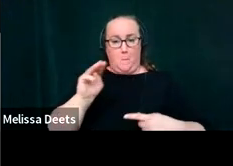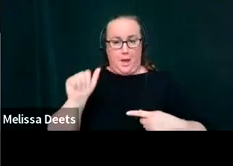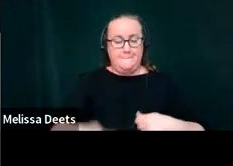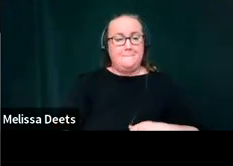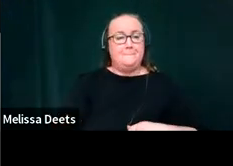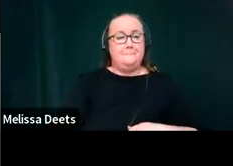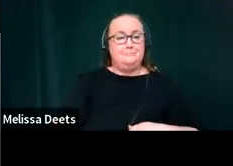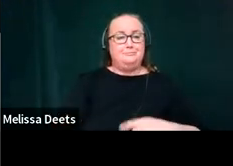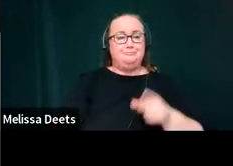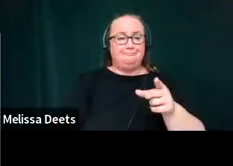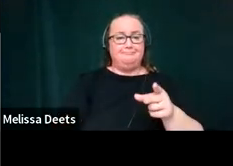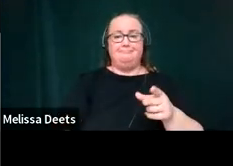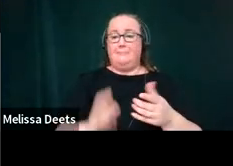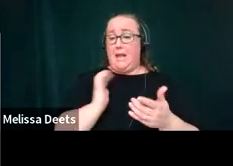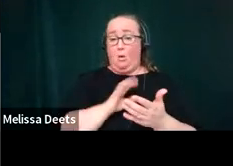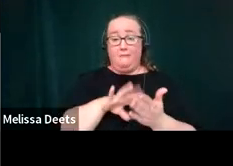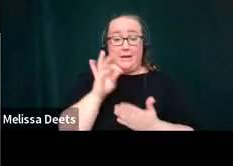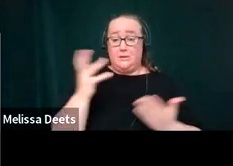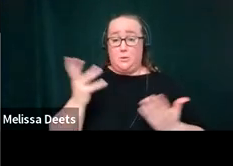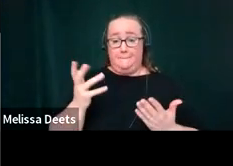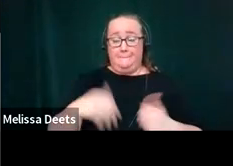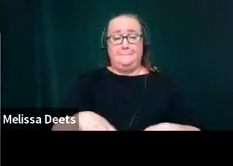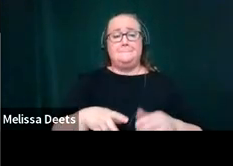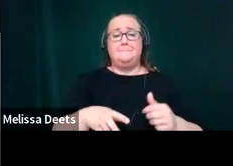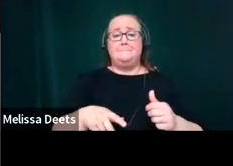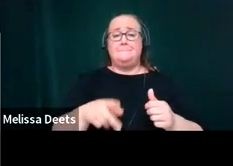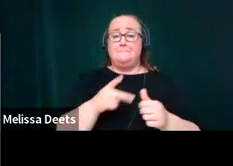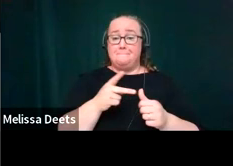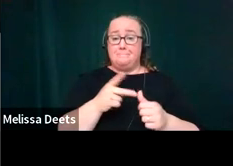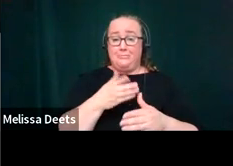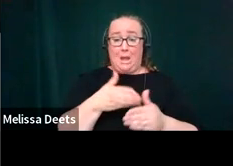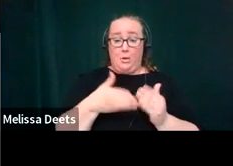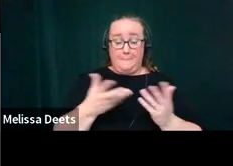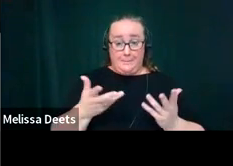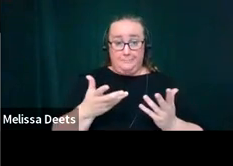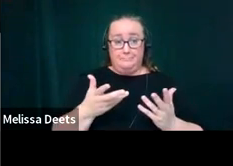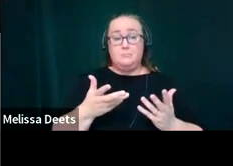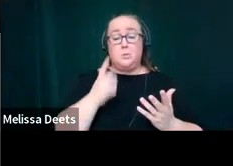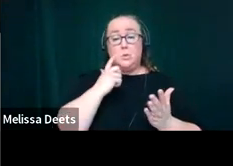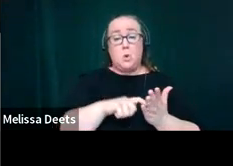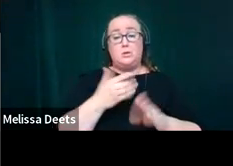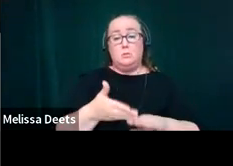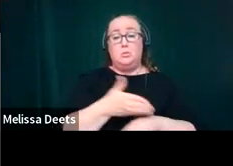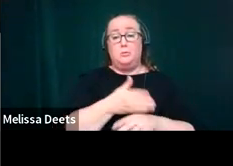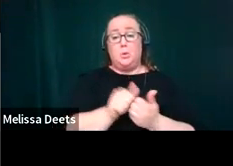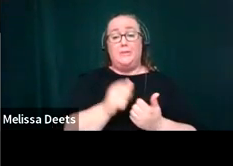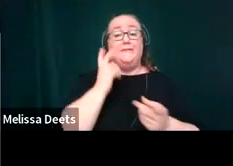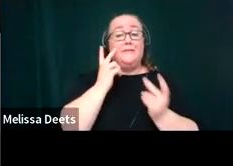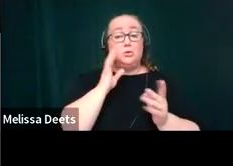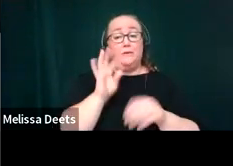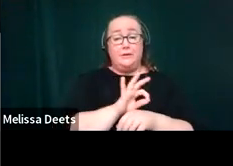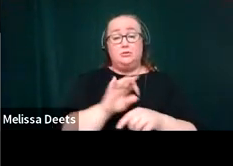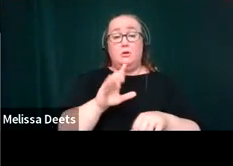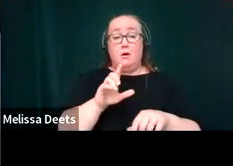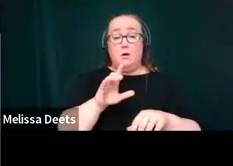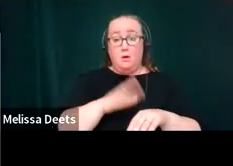have our study's main findings. So the primary outcome of the study was improvement in visual function based on visual